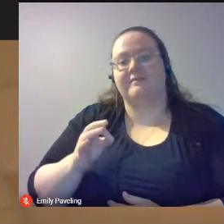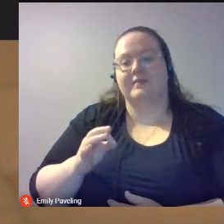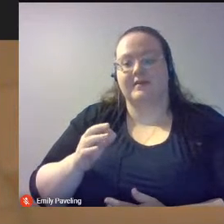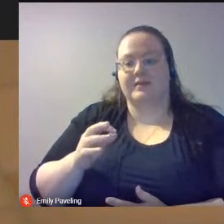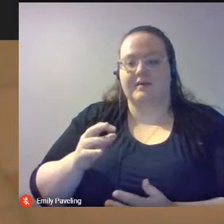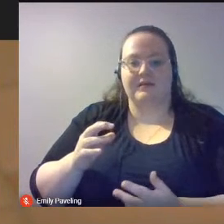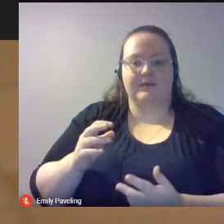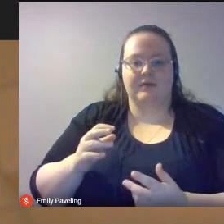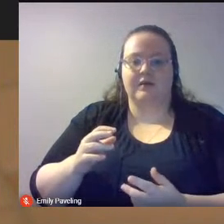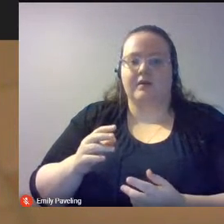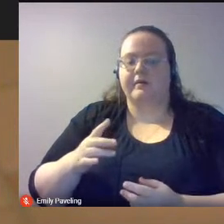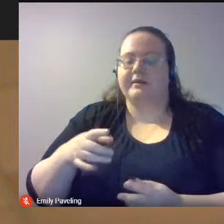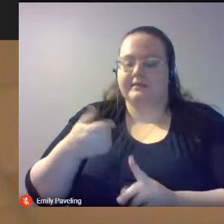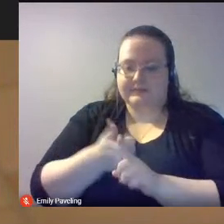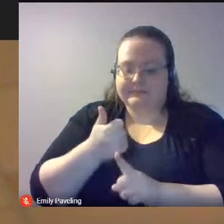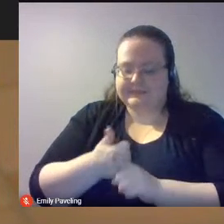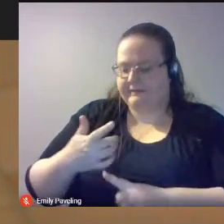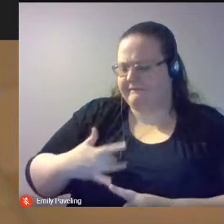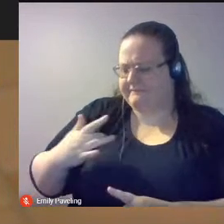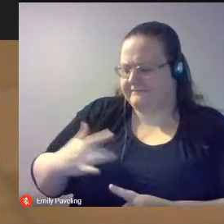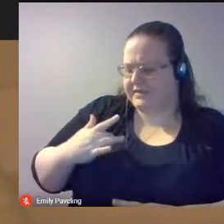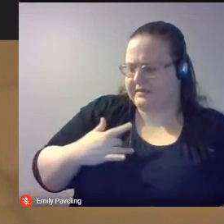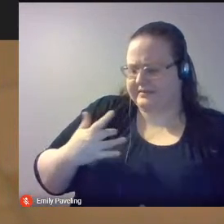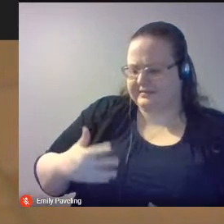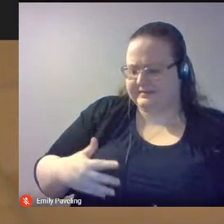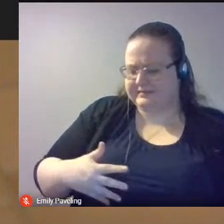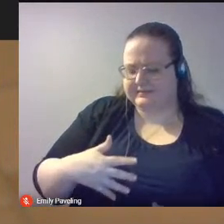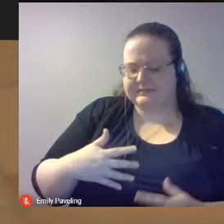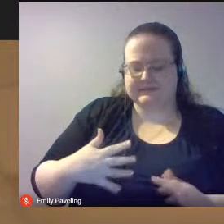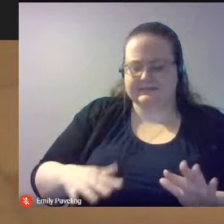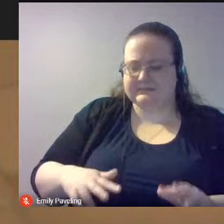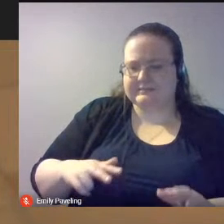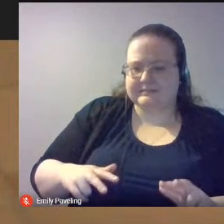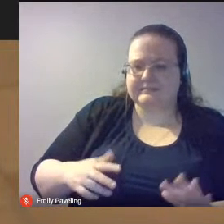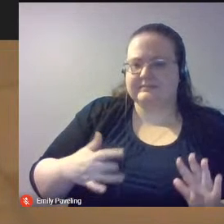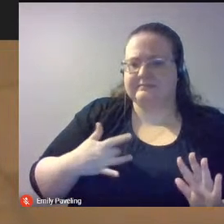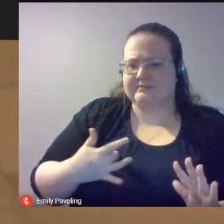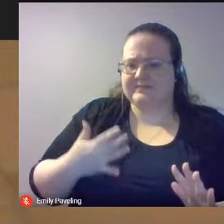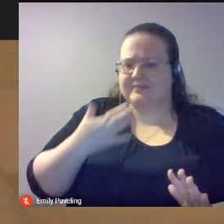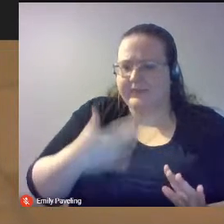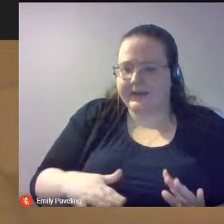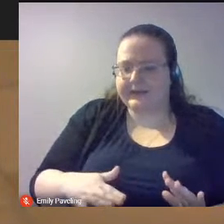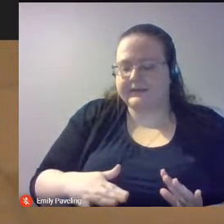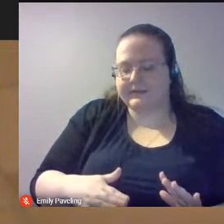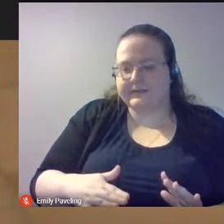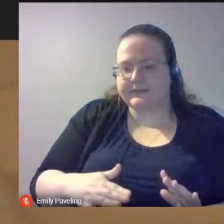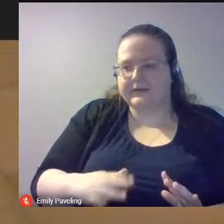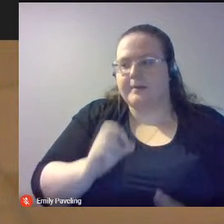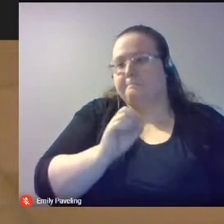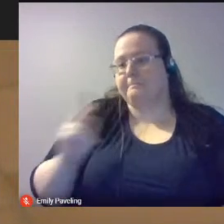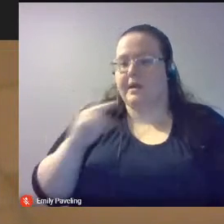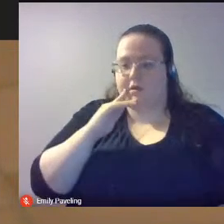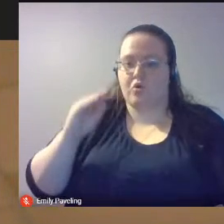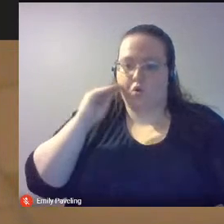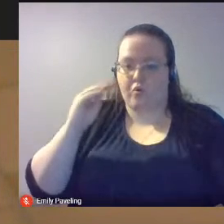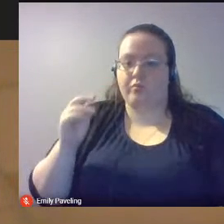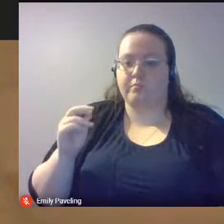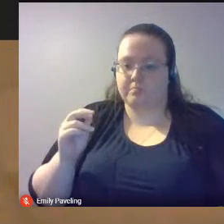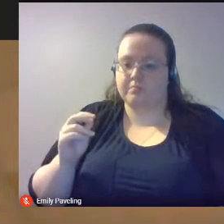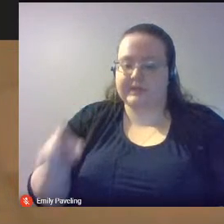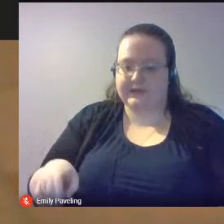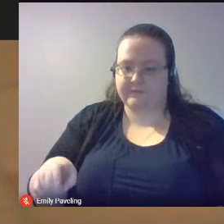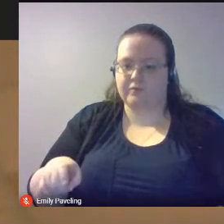home immediately as well. And if they cannot return home immediately, again, they need to be isolated in a designated room or